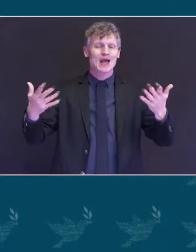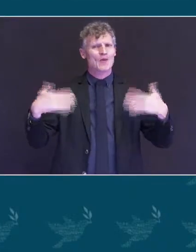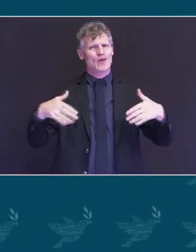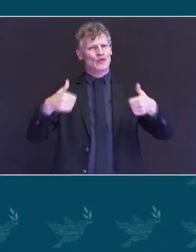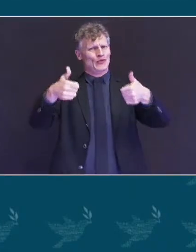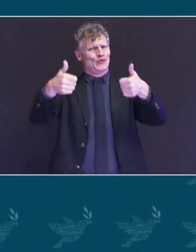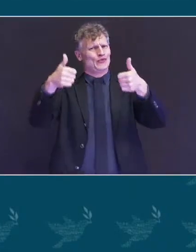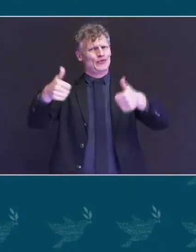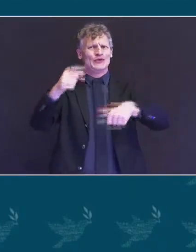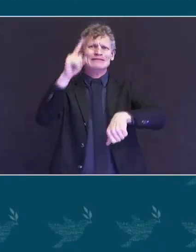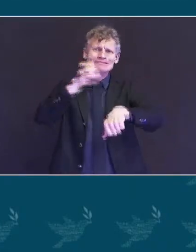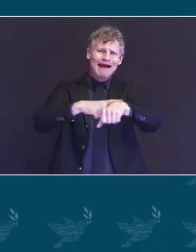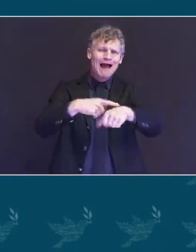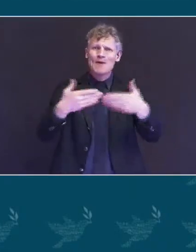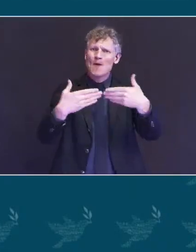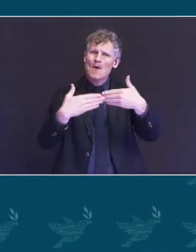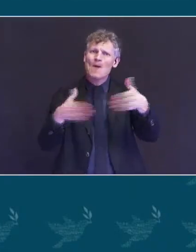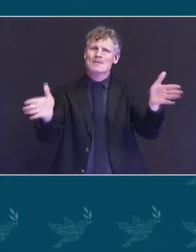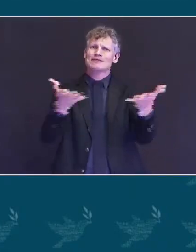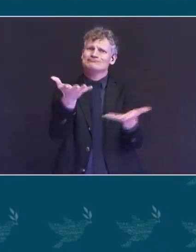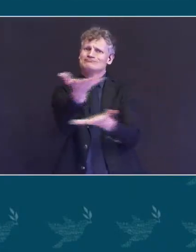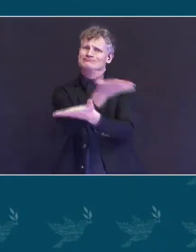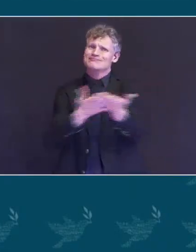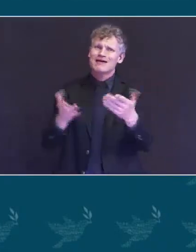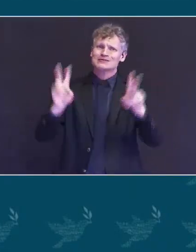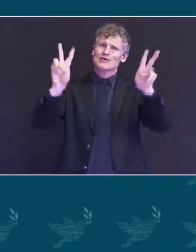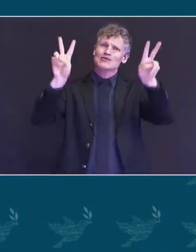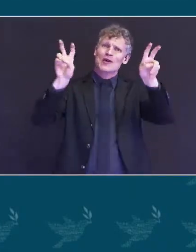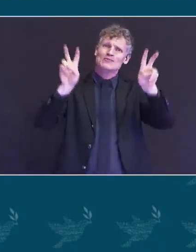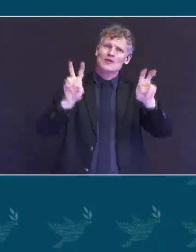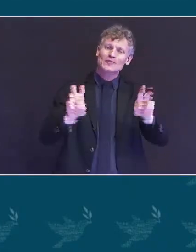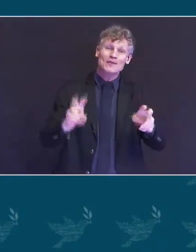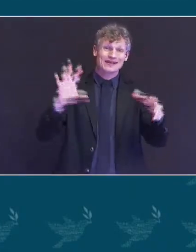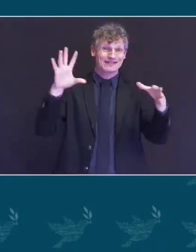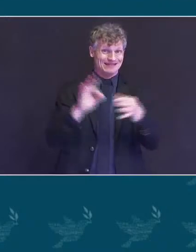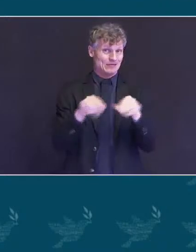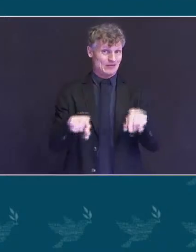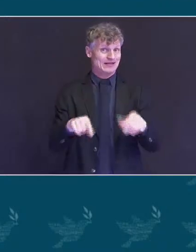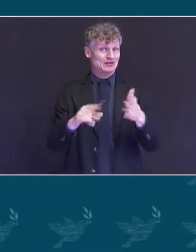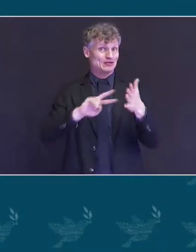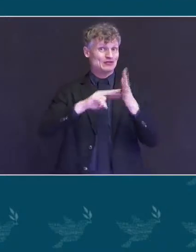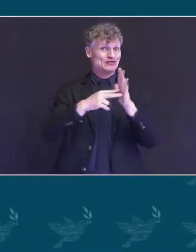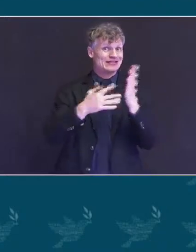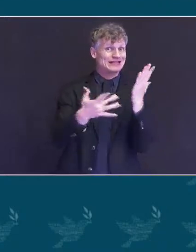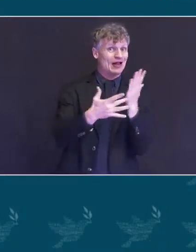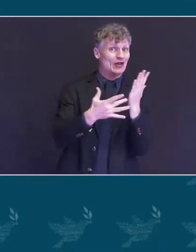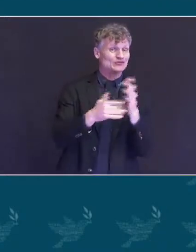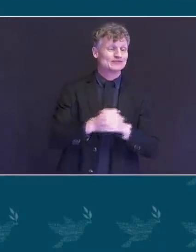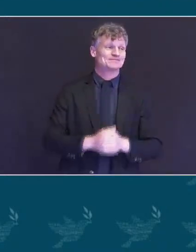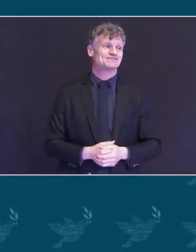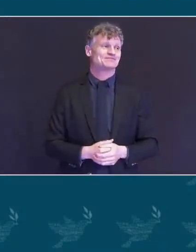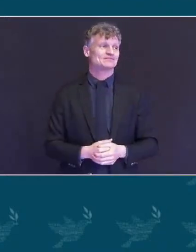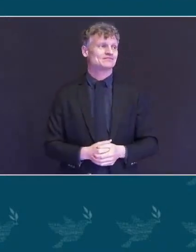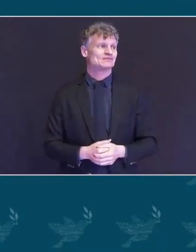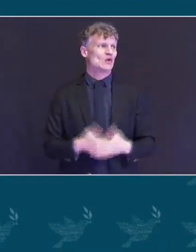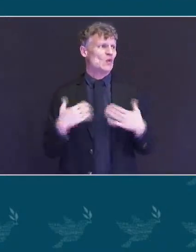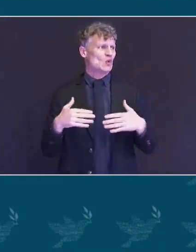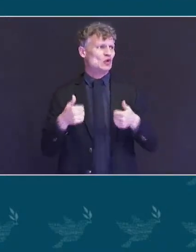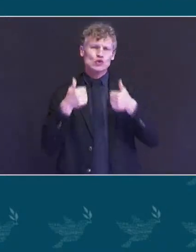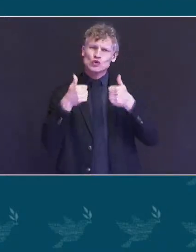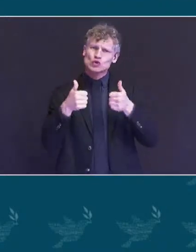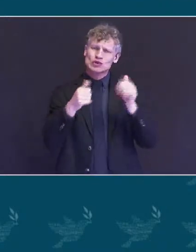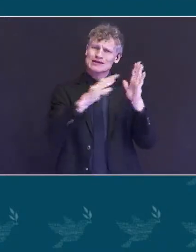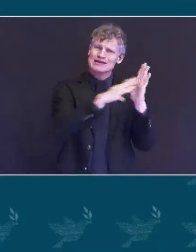opportunity to discuss such important issues about emerging technologies. And we had great examples